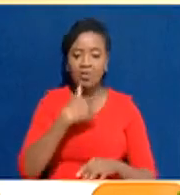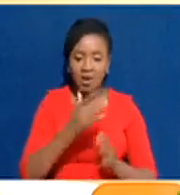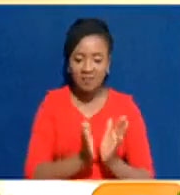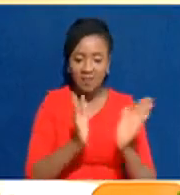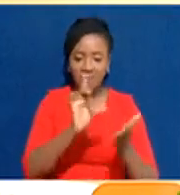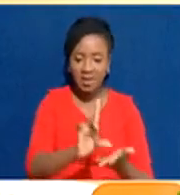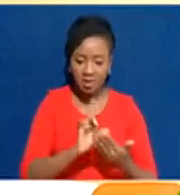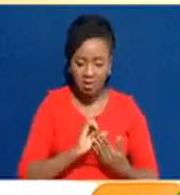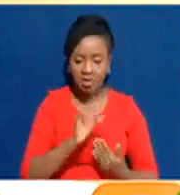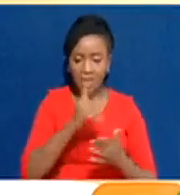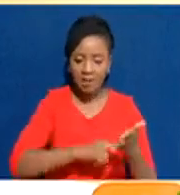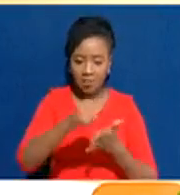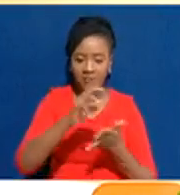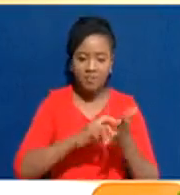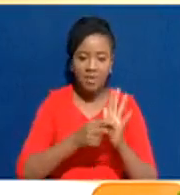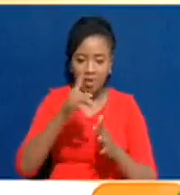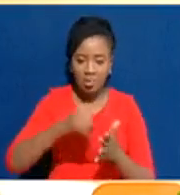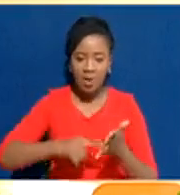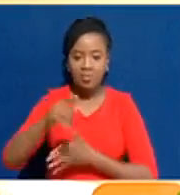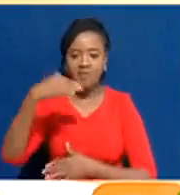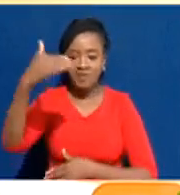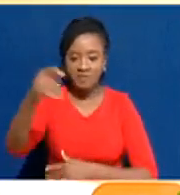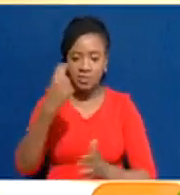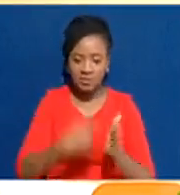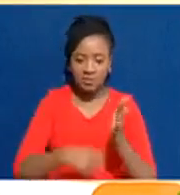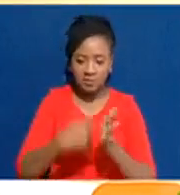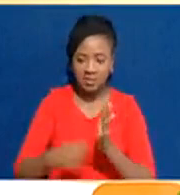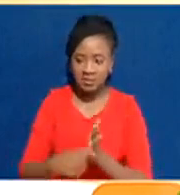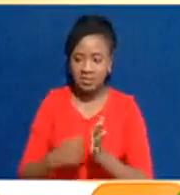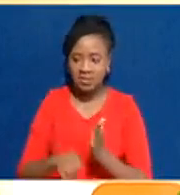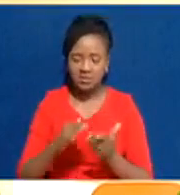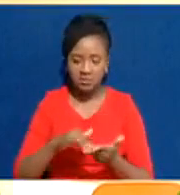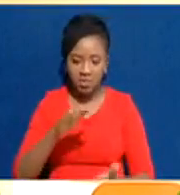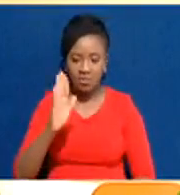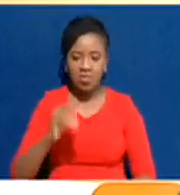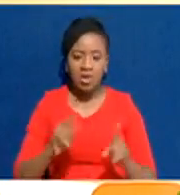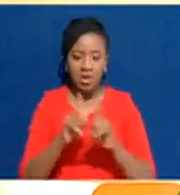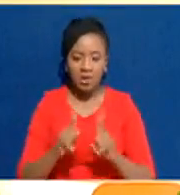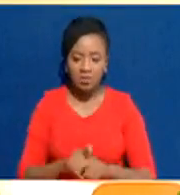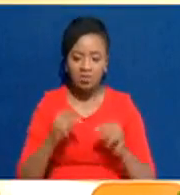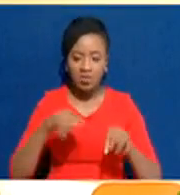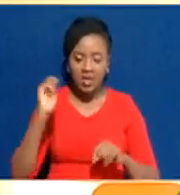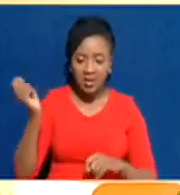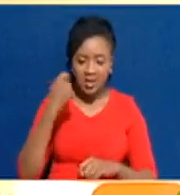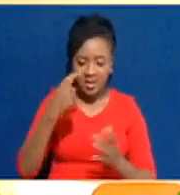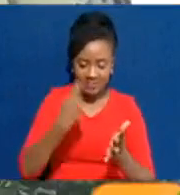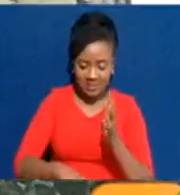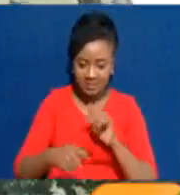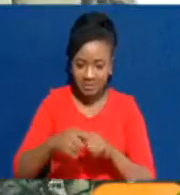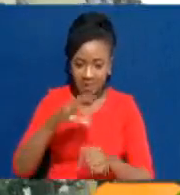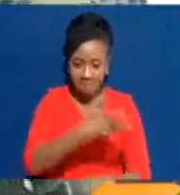approved, you've actually approved taxation in the future. And taxation powers in this republic belong to Parliament and Parliament